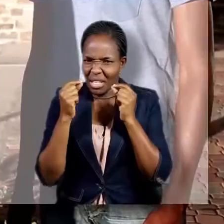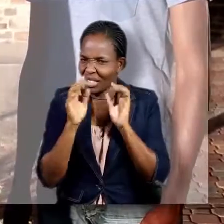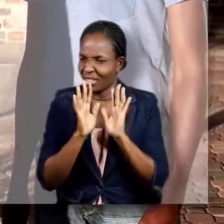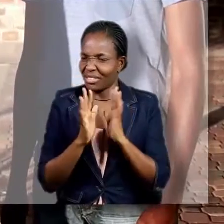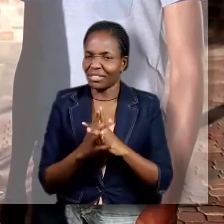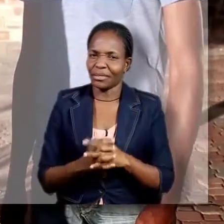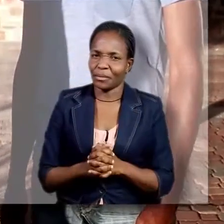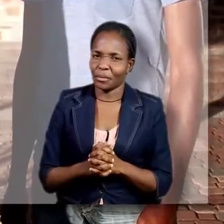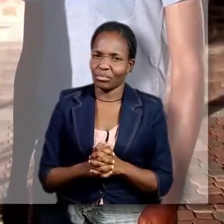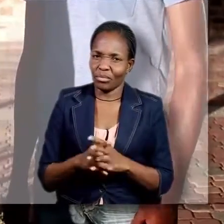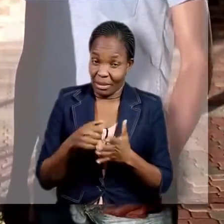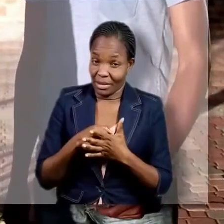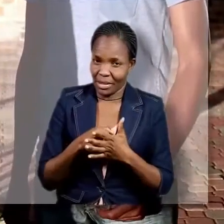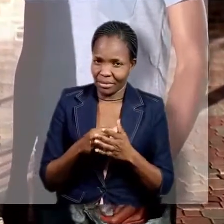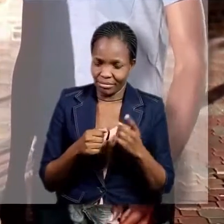can try.